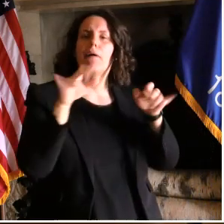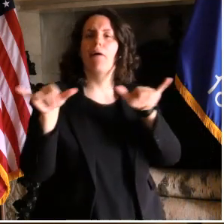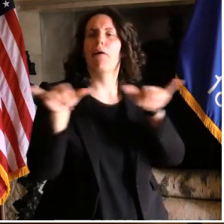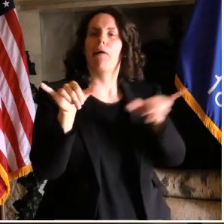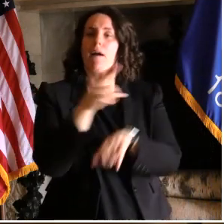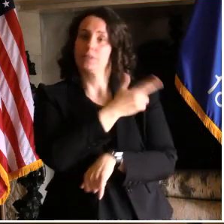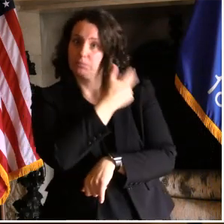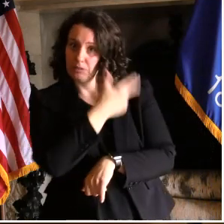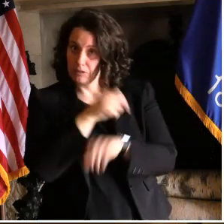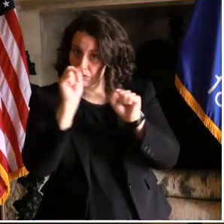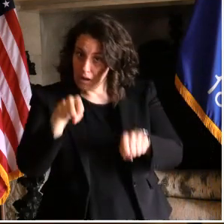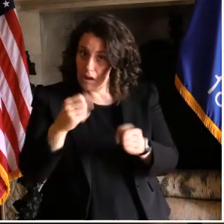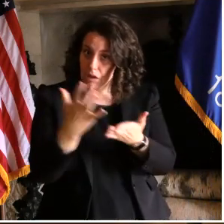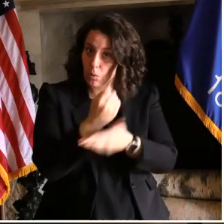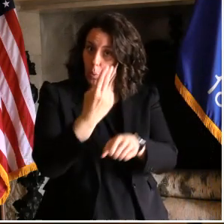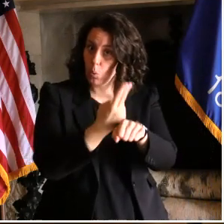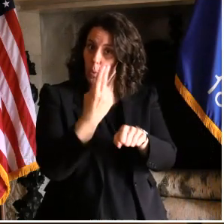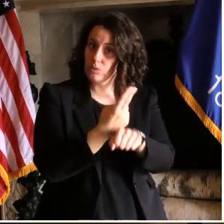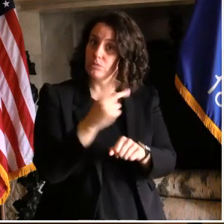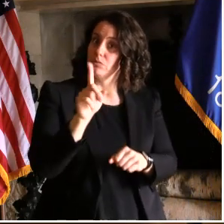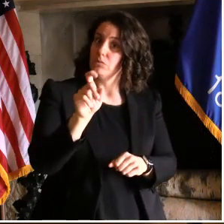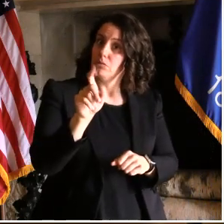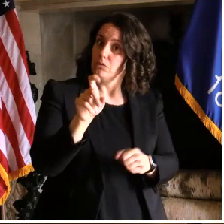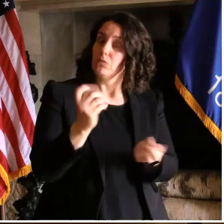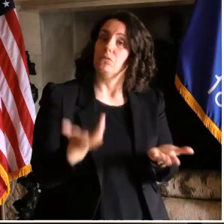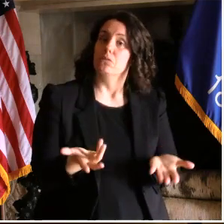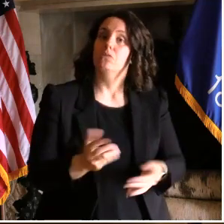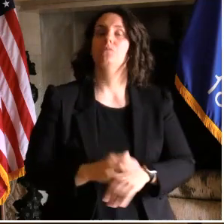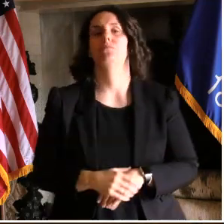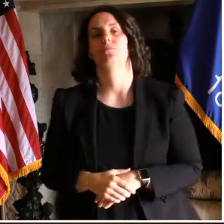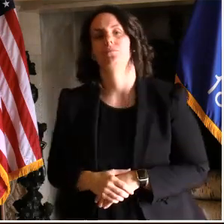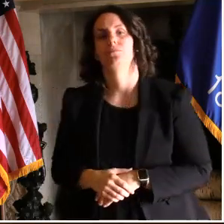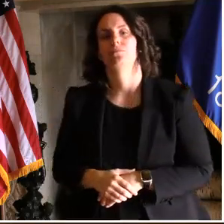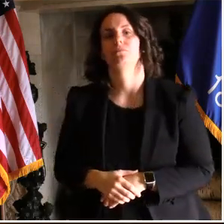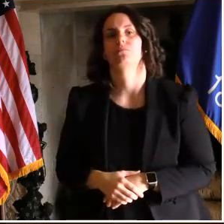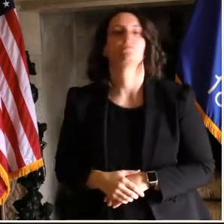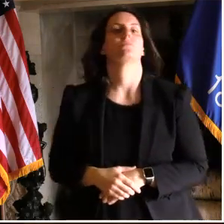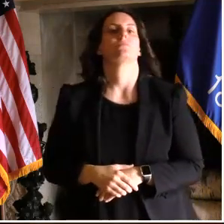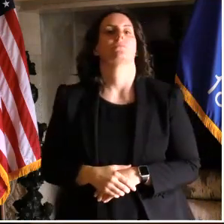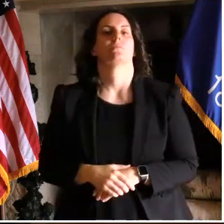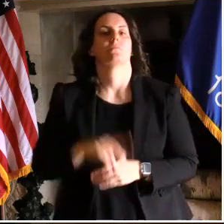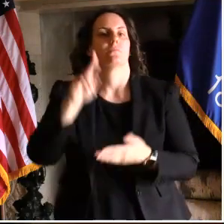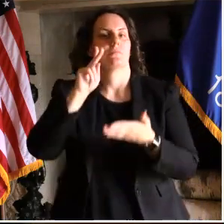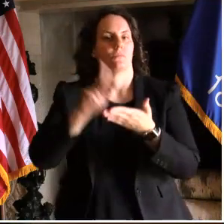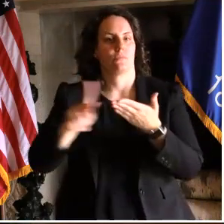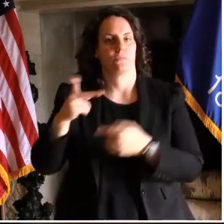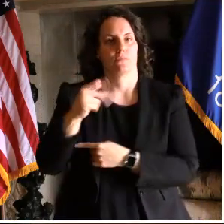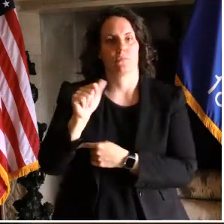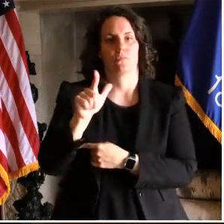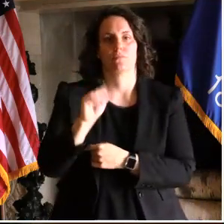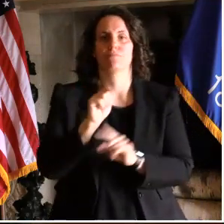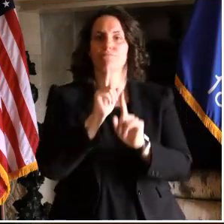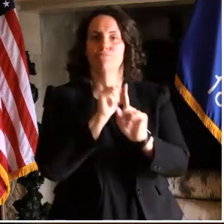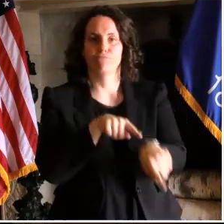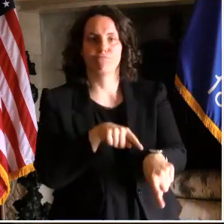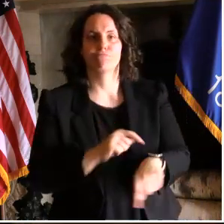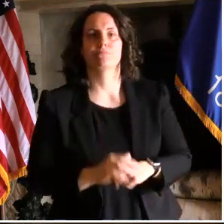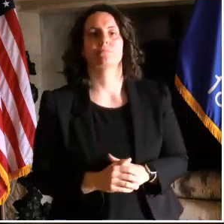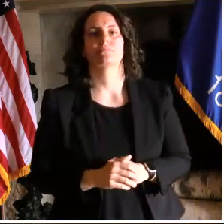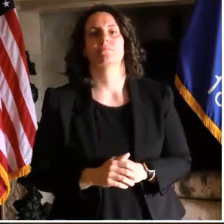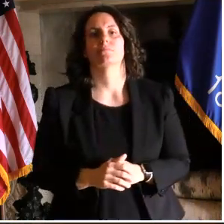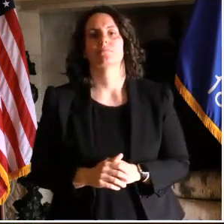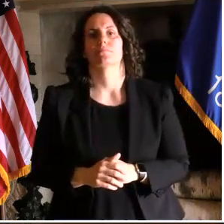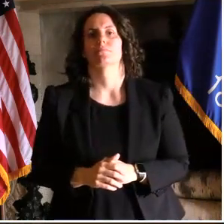patients. So surge is one of the major high priority streams of work that we are